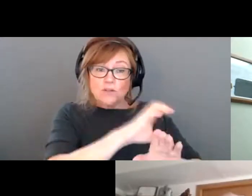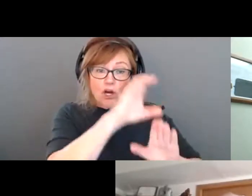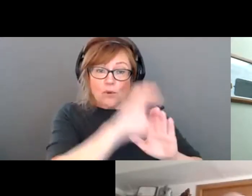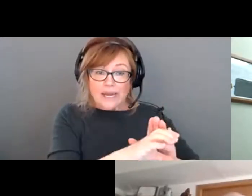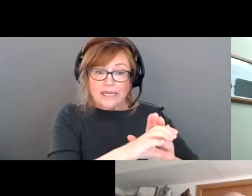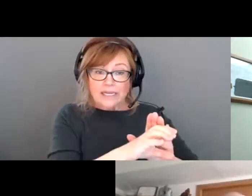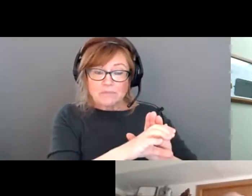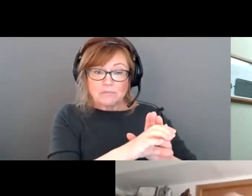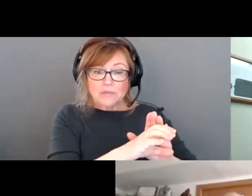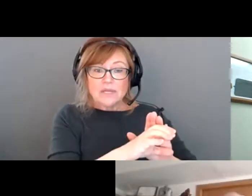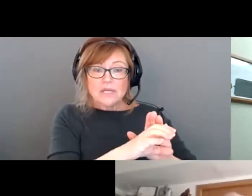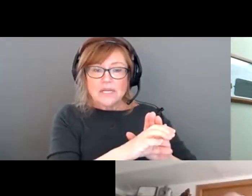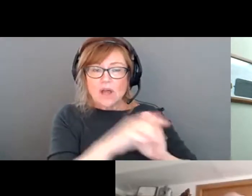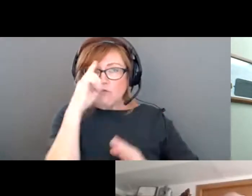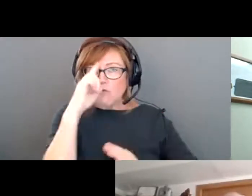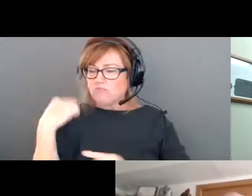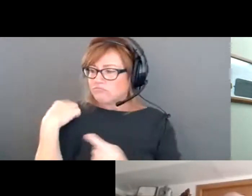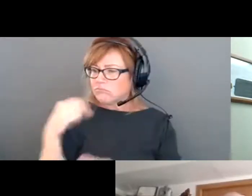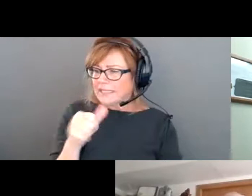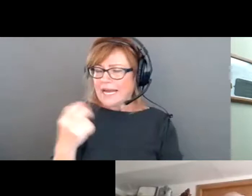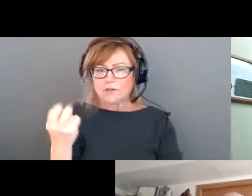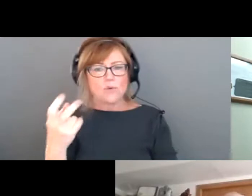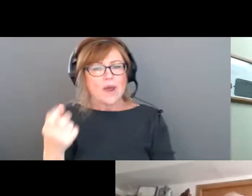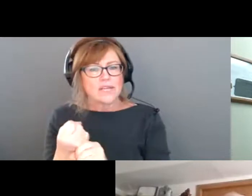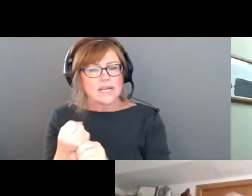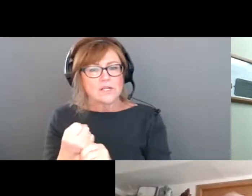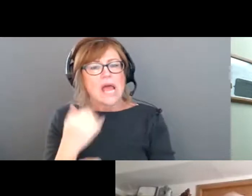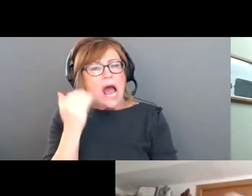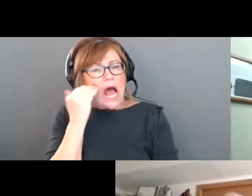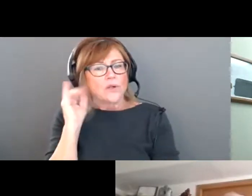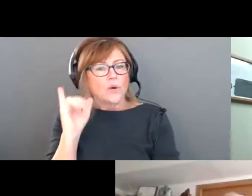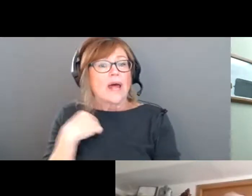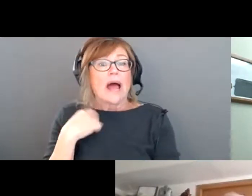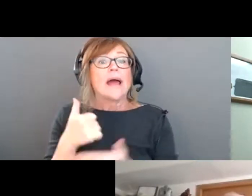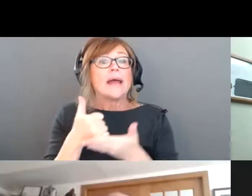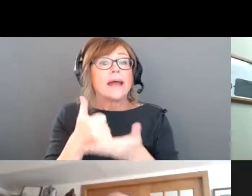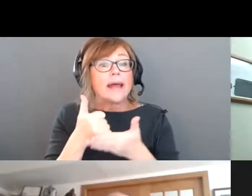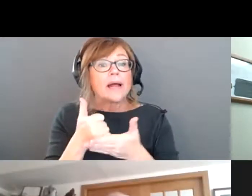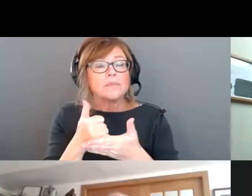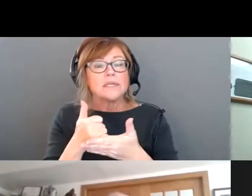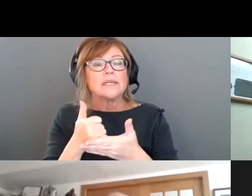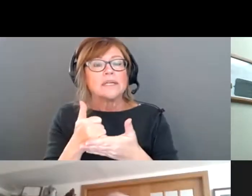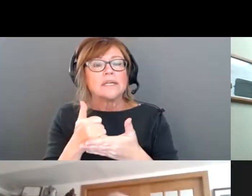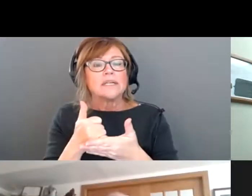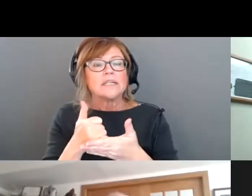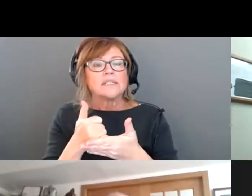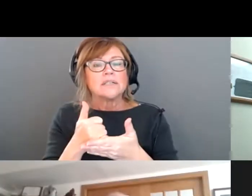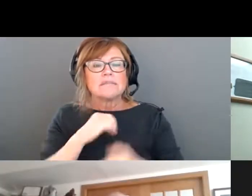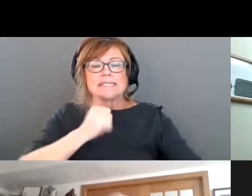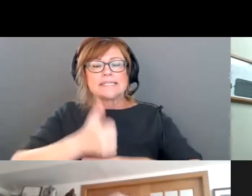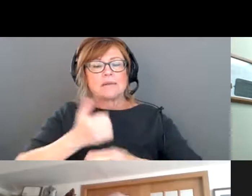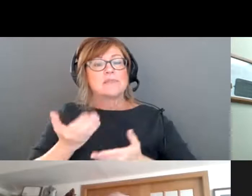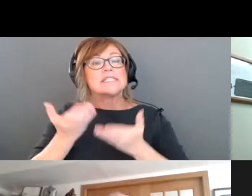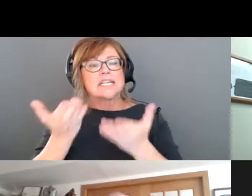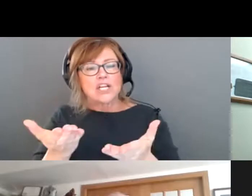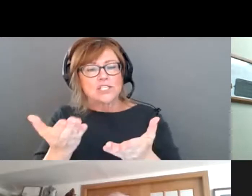for the last 10 or 12 years. And I'm familiar with that because I helped make recommendations about that sort